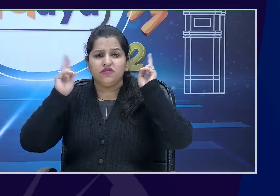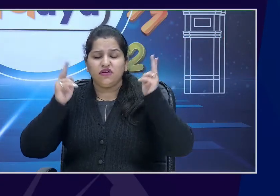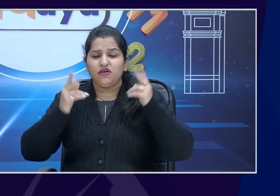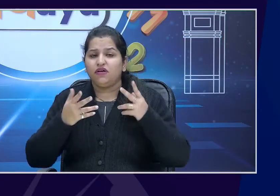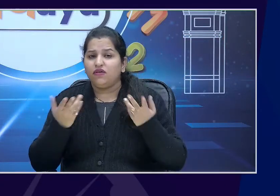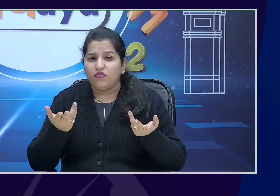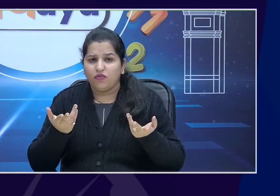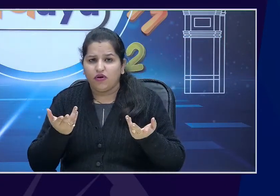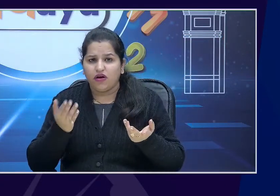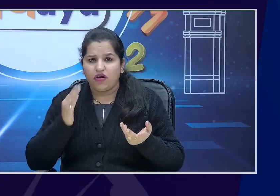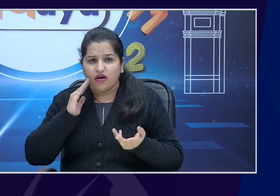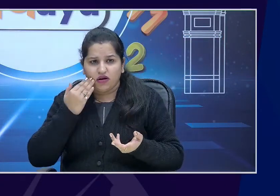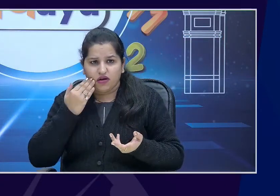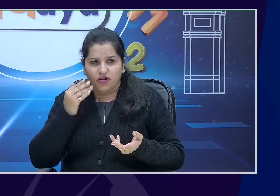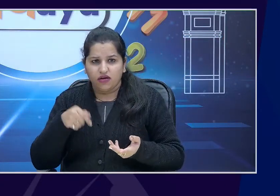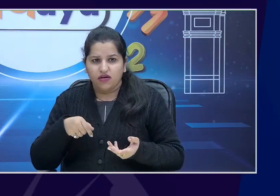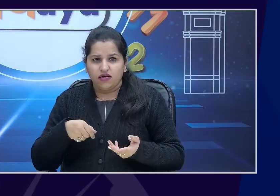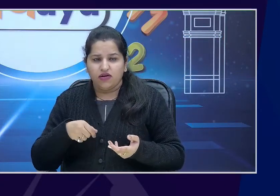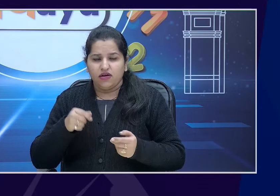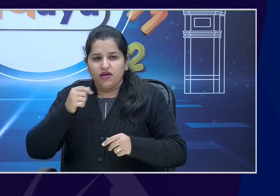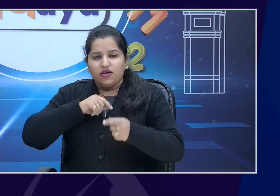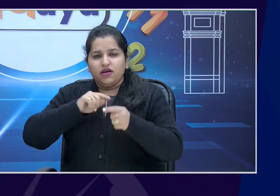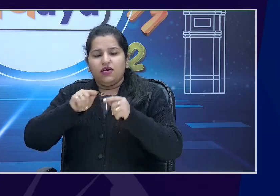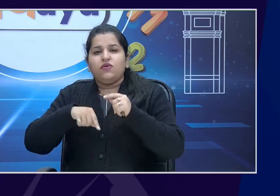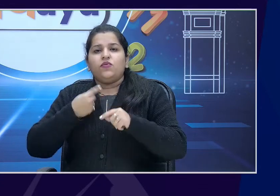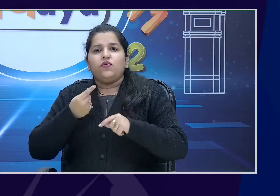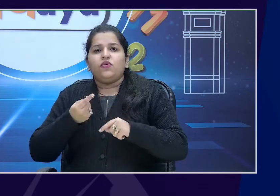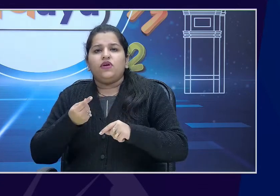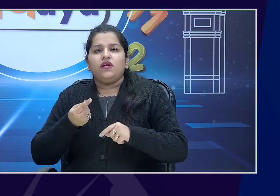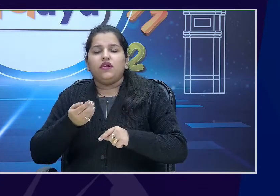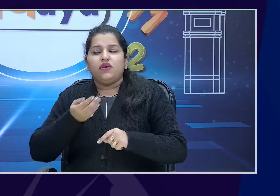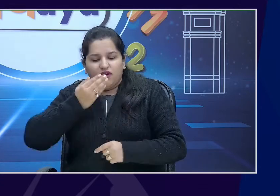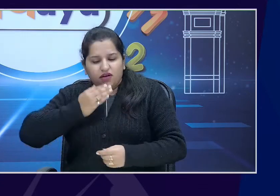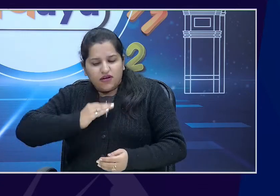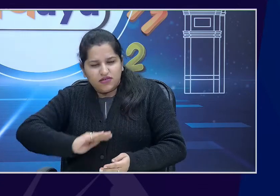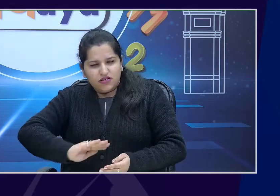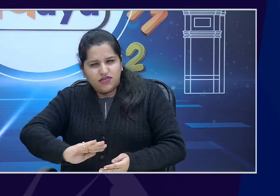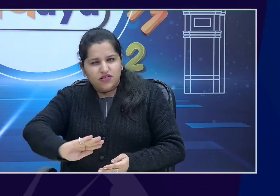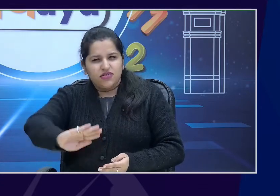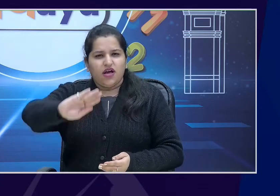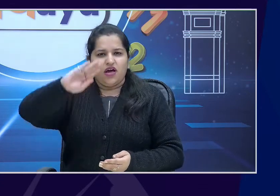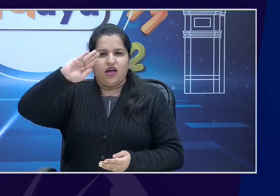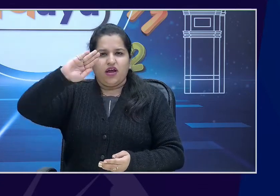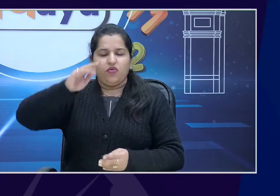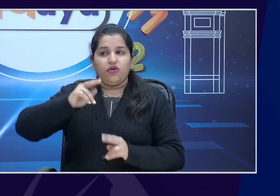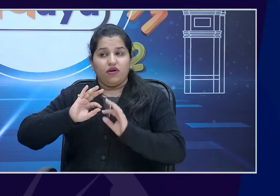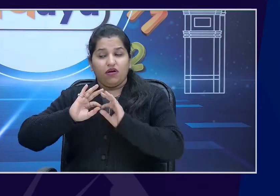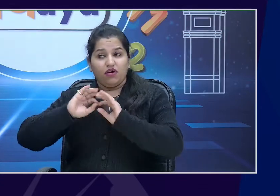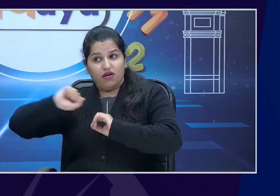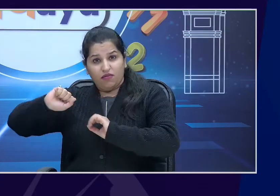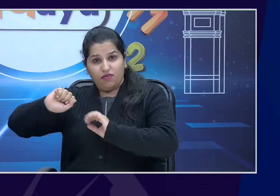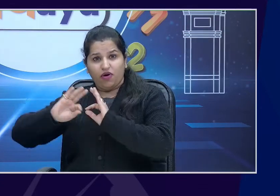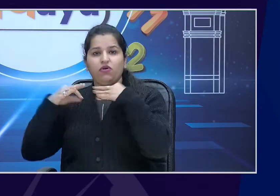Actually, Anne Frank gives a vivid description about her childhood, about her family, and